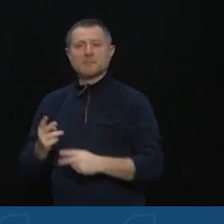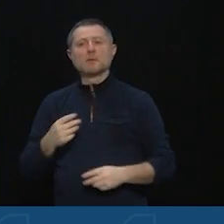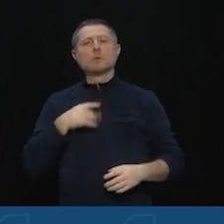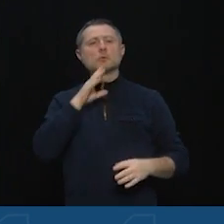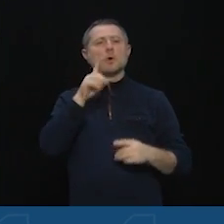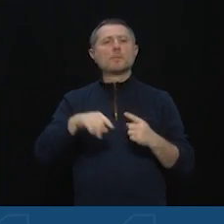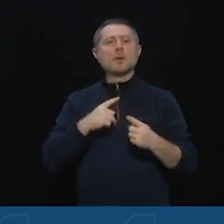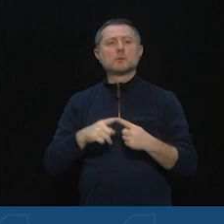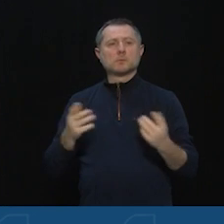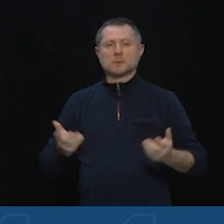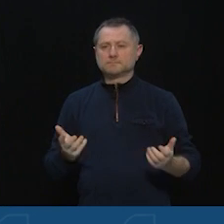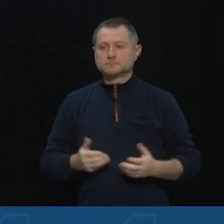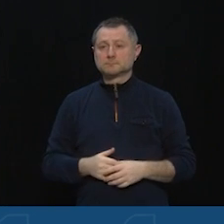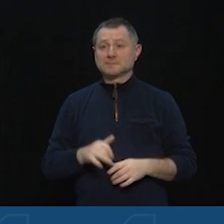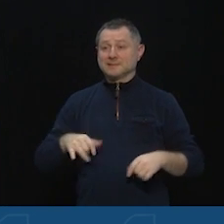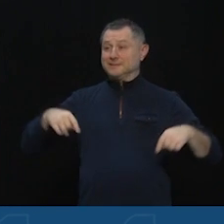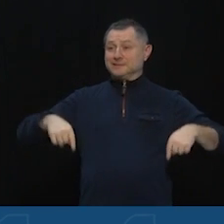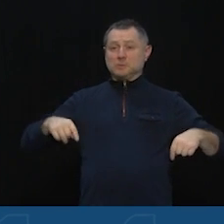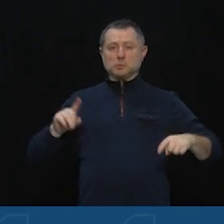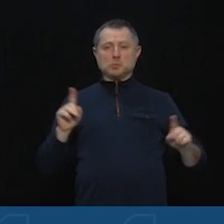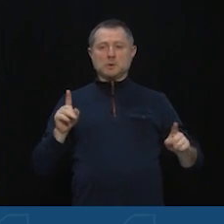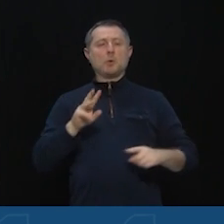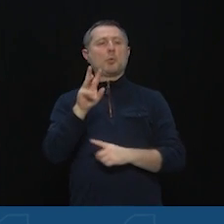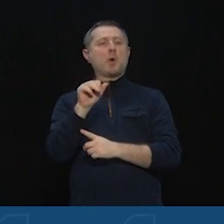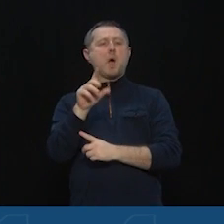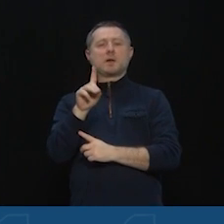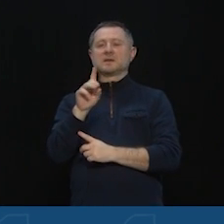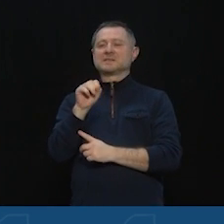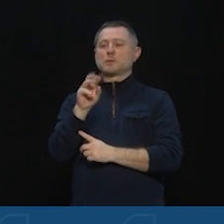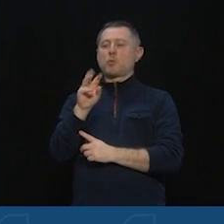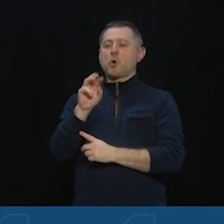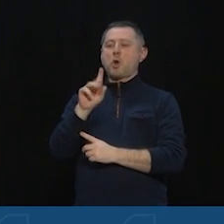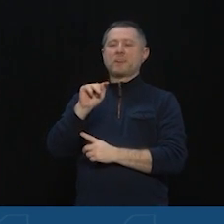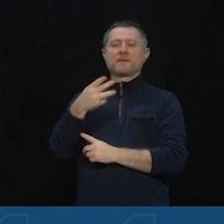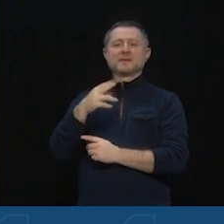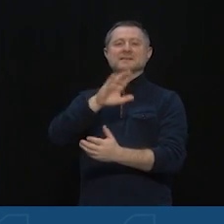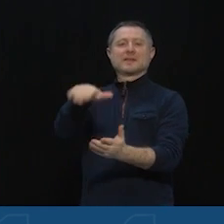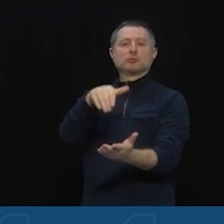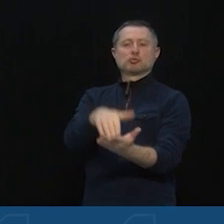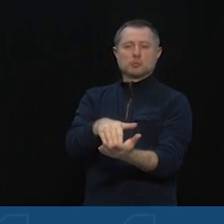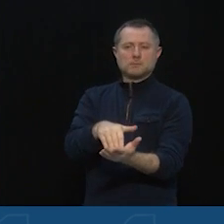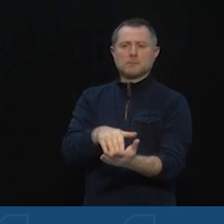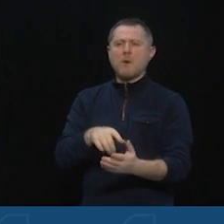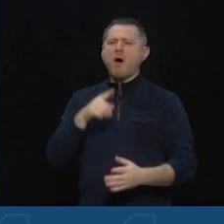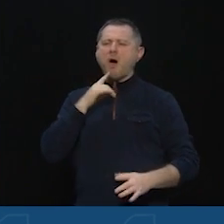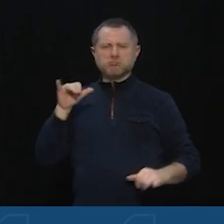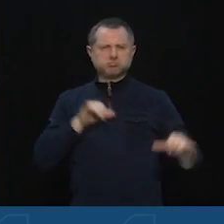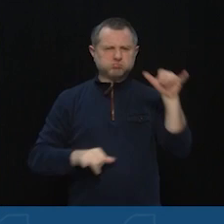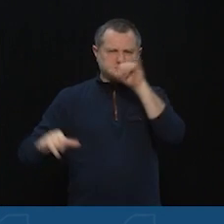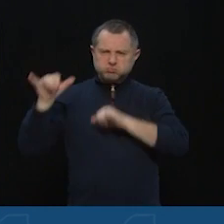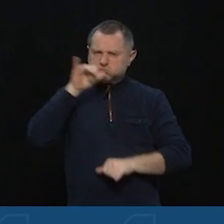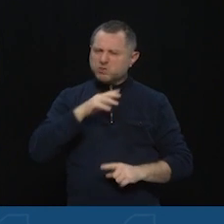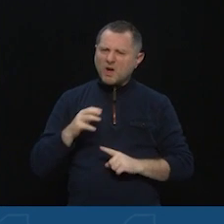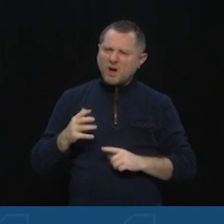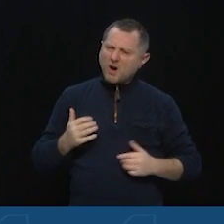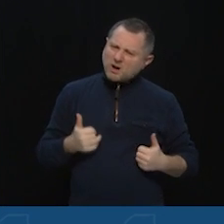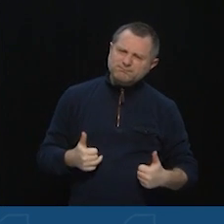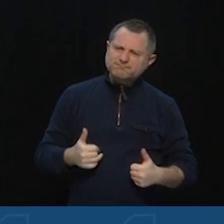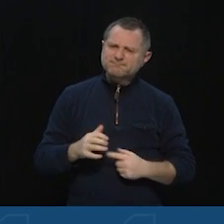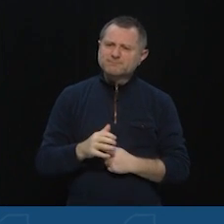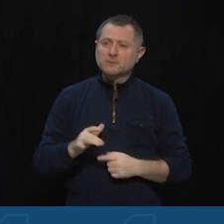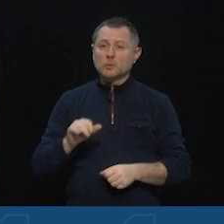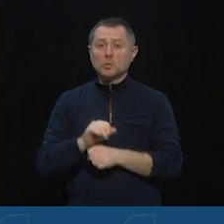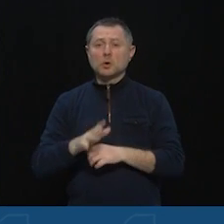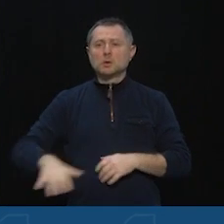today. This Wadsworth Center is truly the location where the people work here are the unsung heroes of the